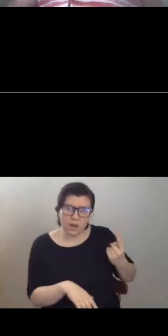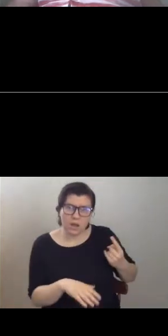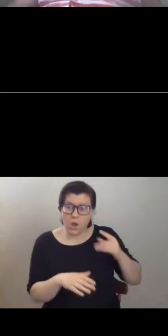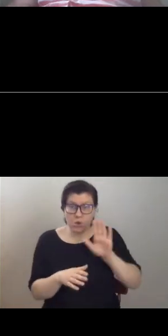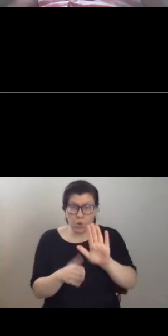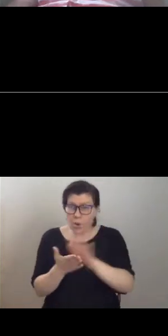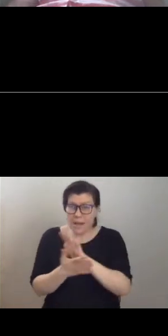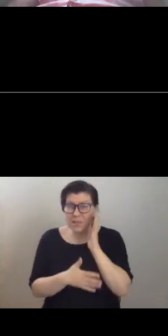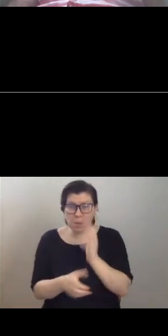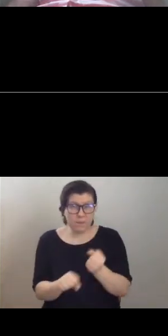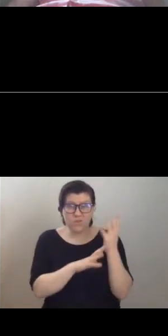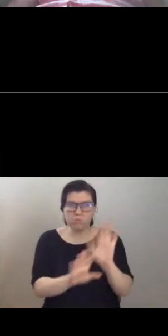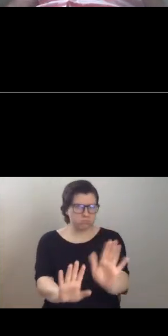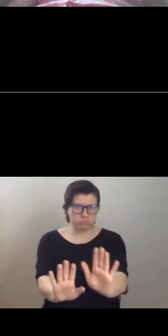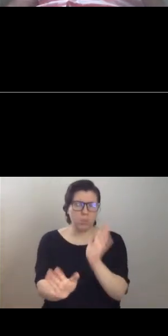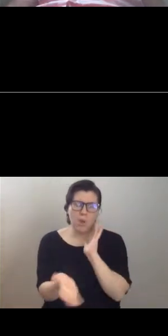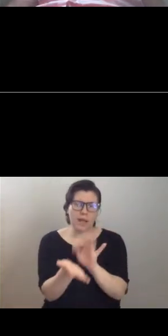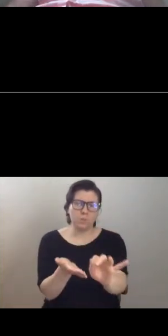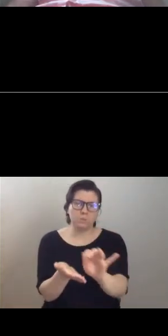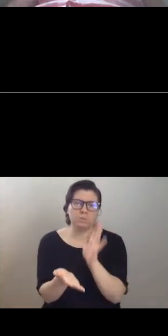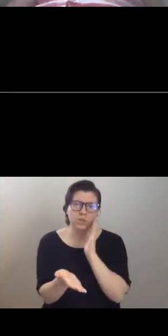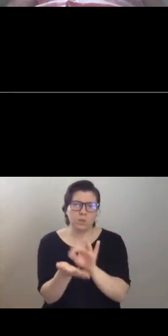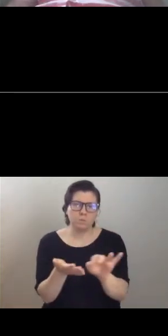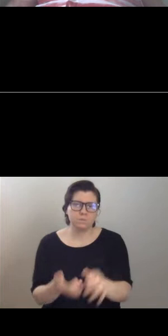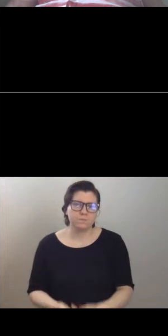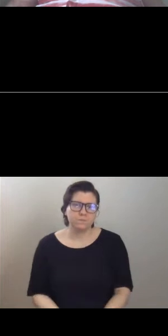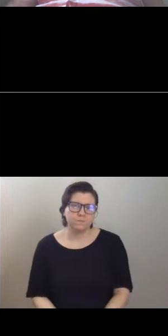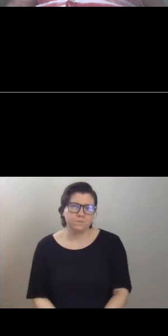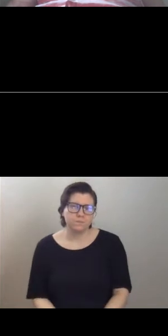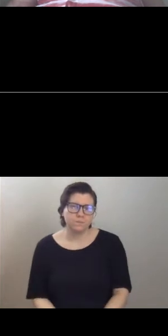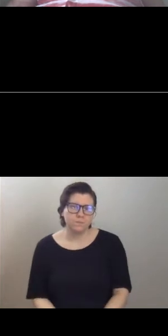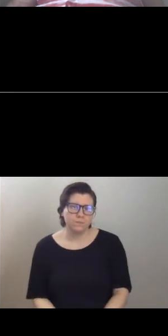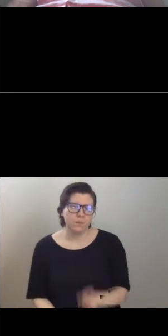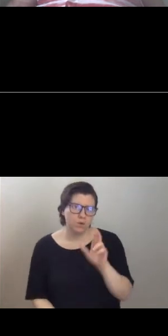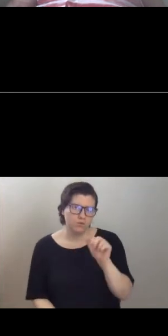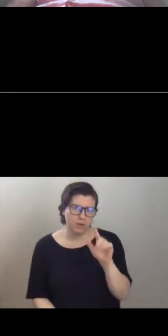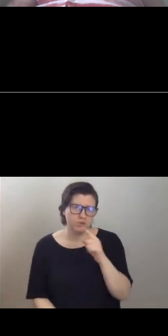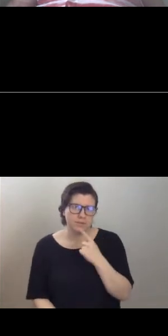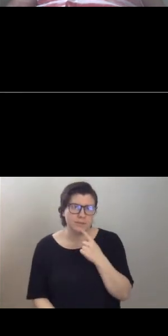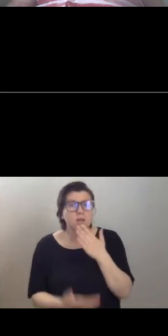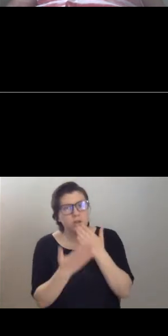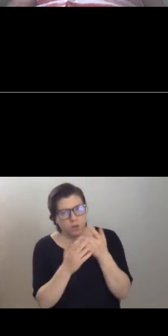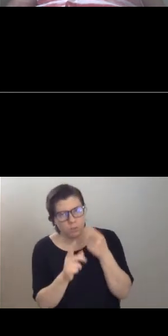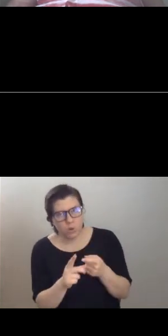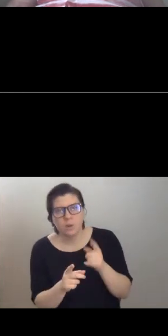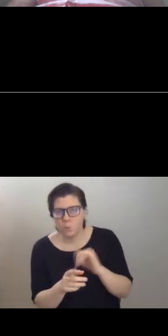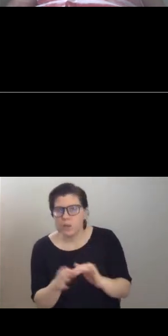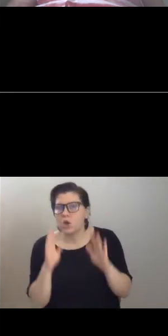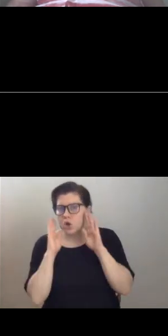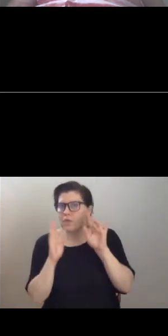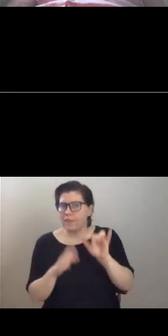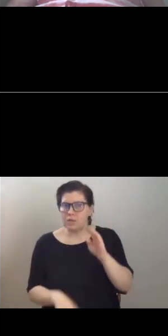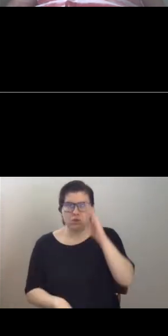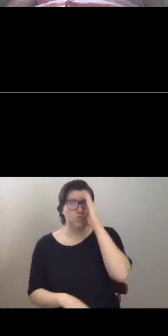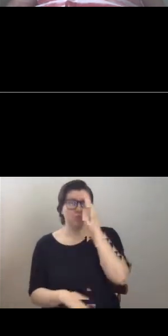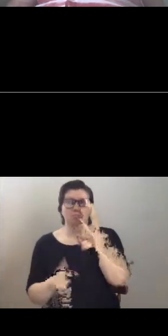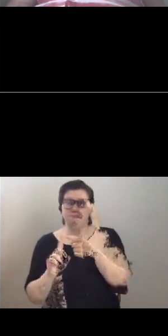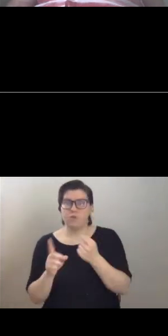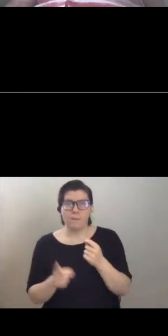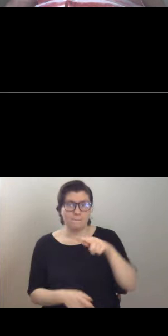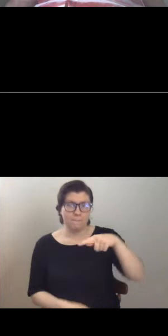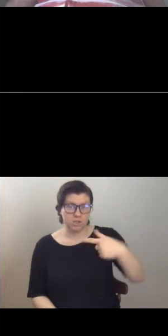in. Yeah, excellent point, Tracy. That is something we heard directly from the Prince